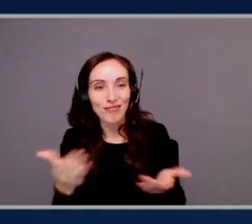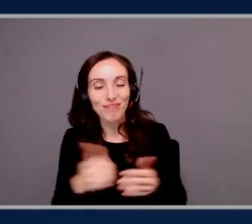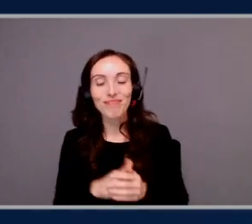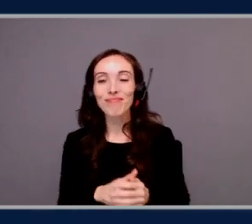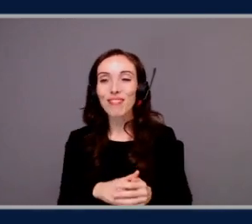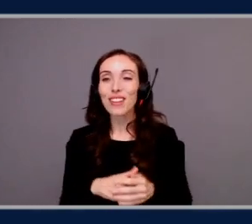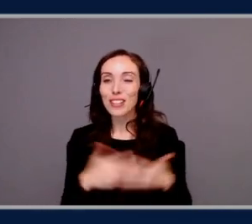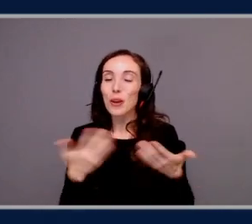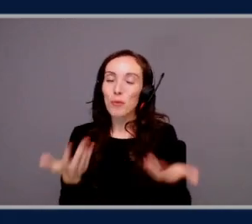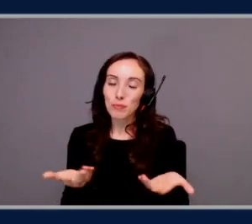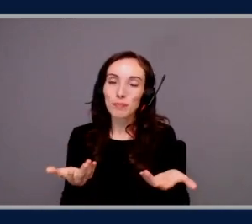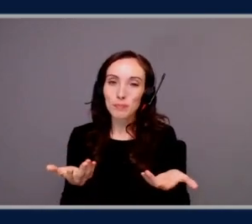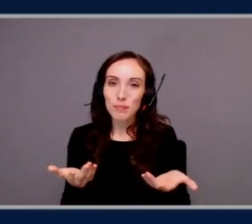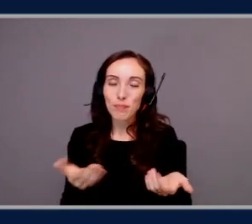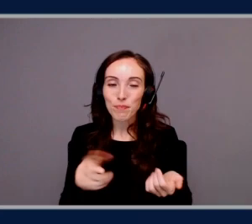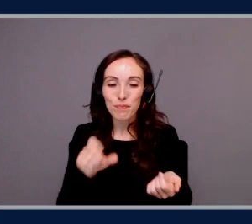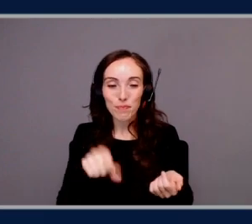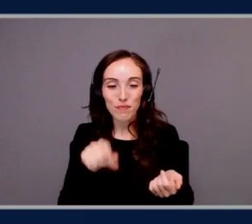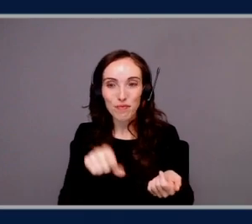look,